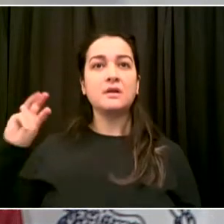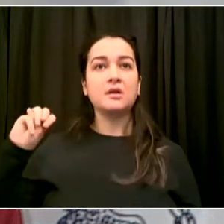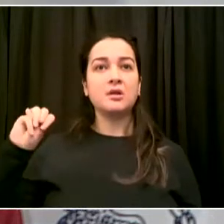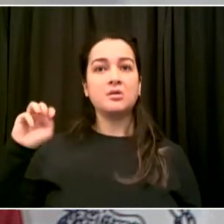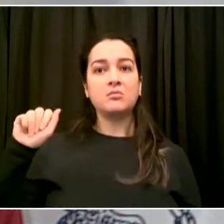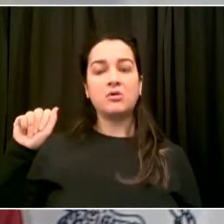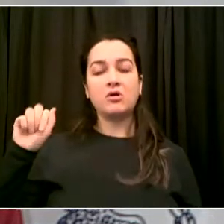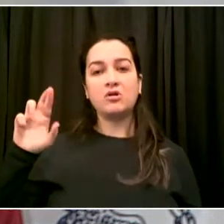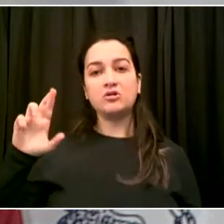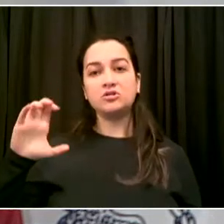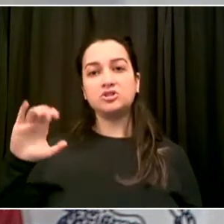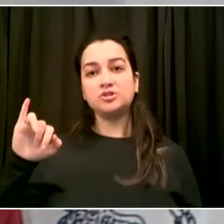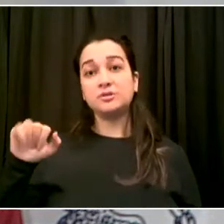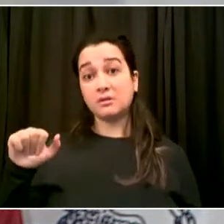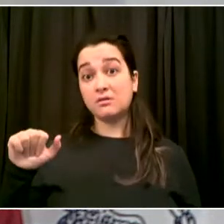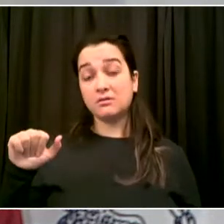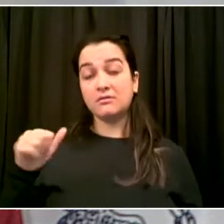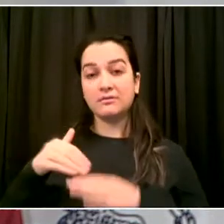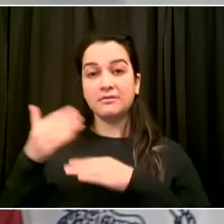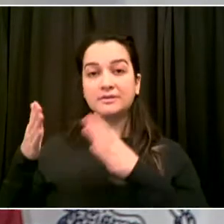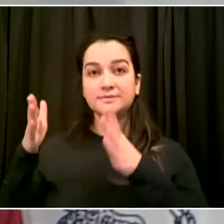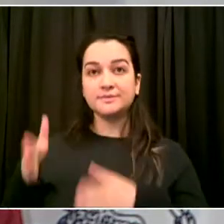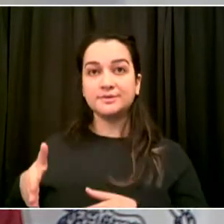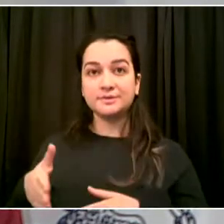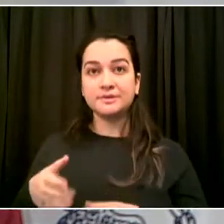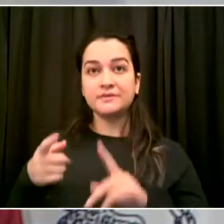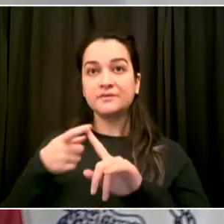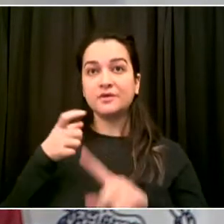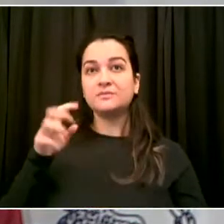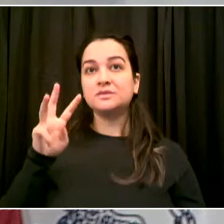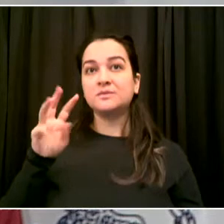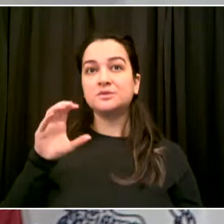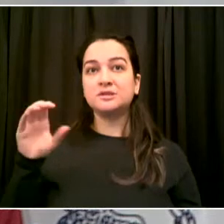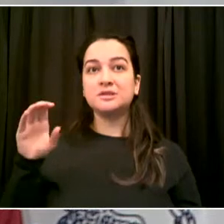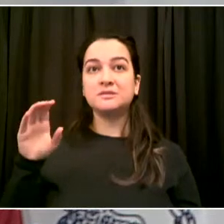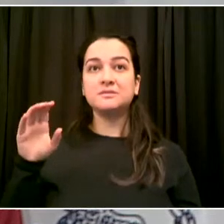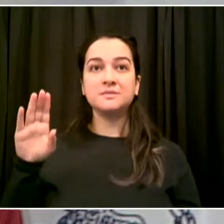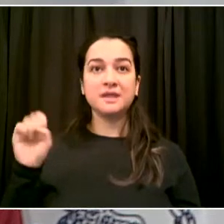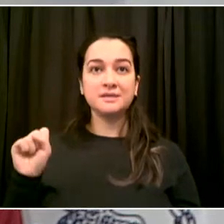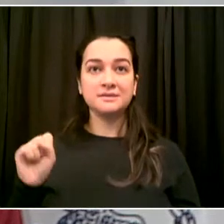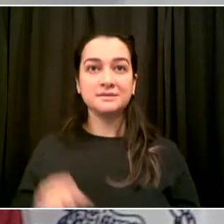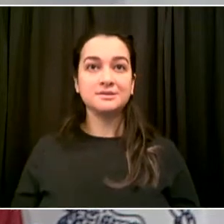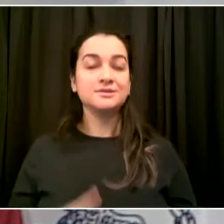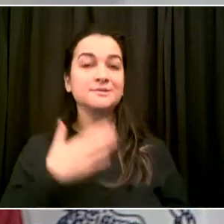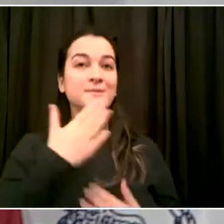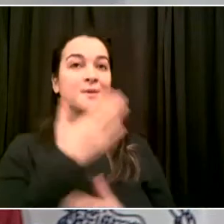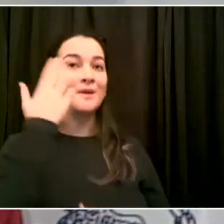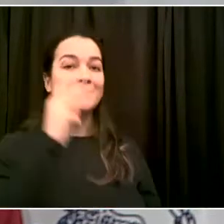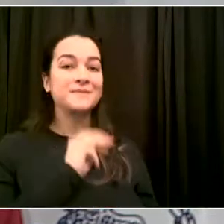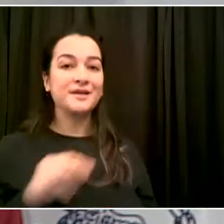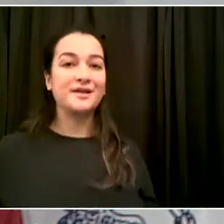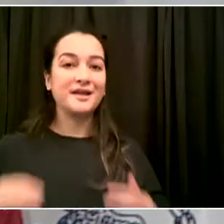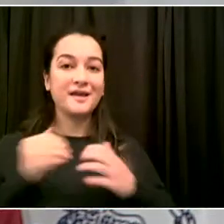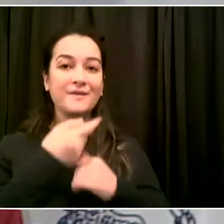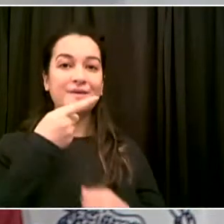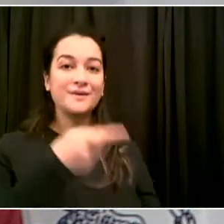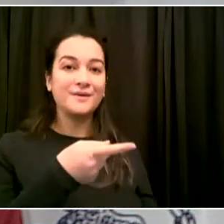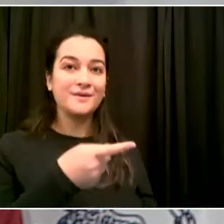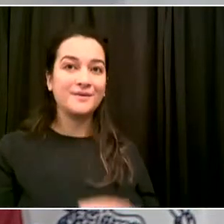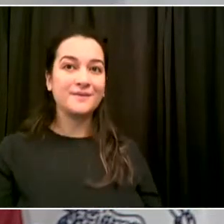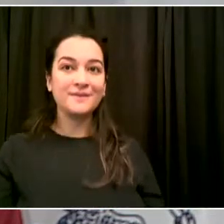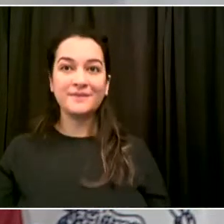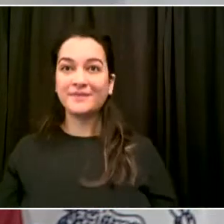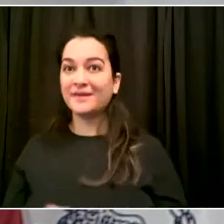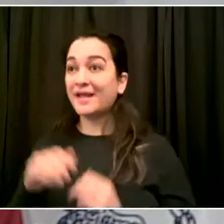Good morning, Mr. Mayor. I wonder how you're doing today. I am doing well. How you feel, Marcia? I'm good. I'm